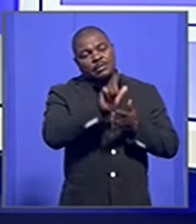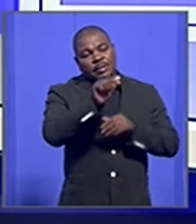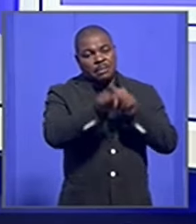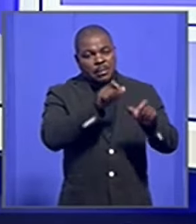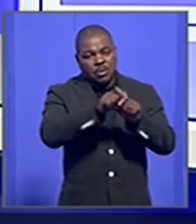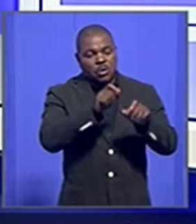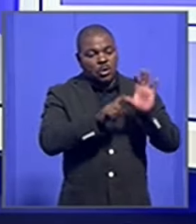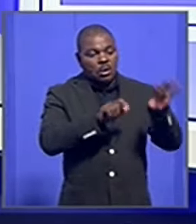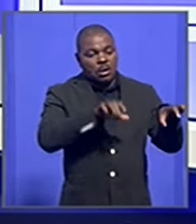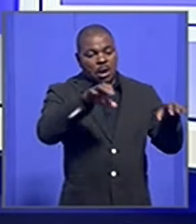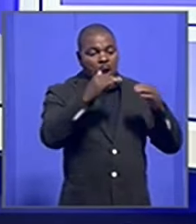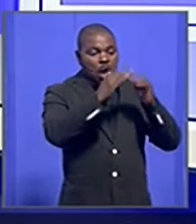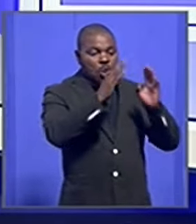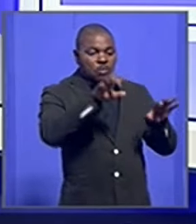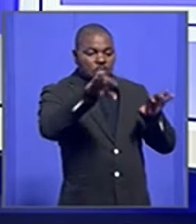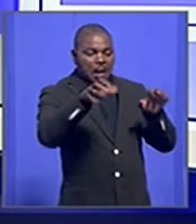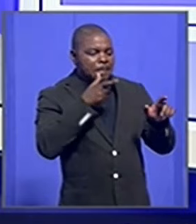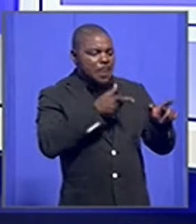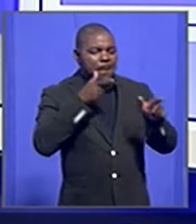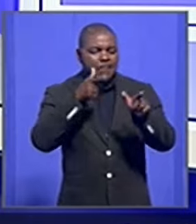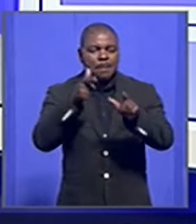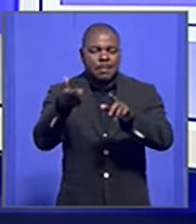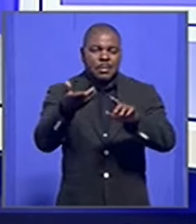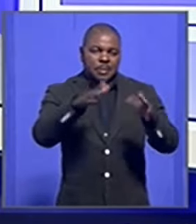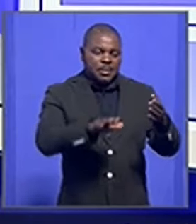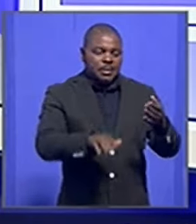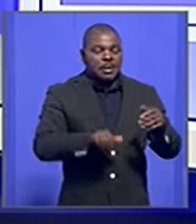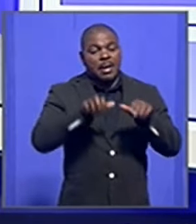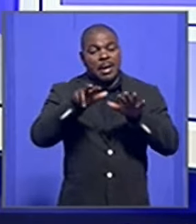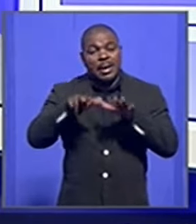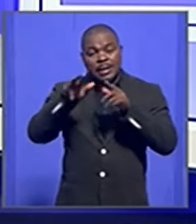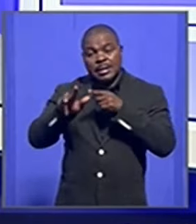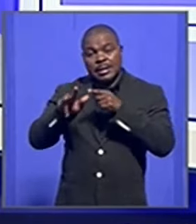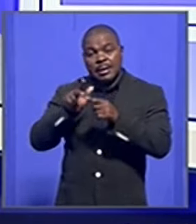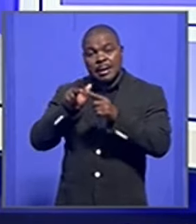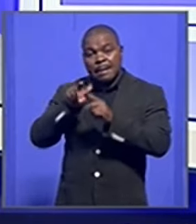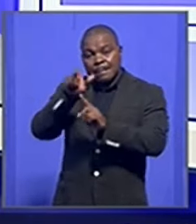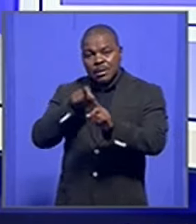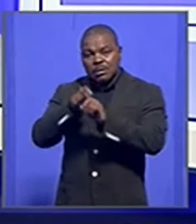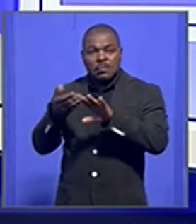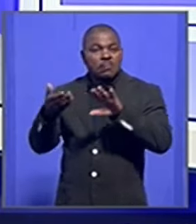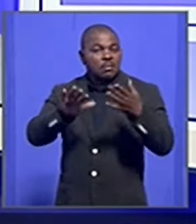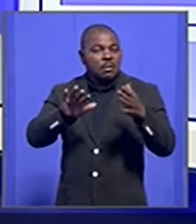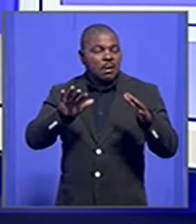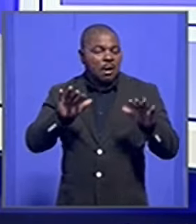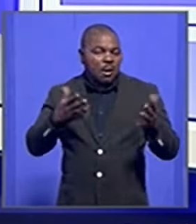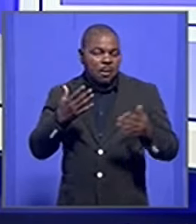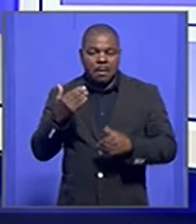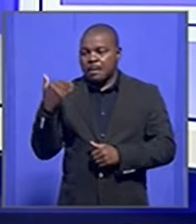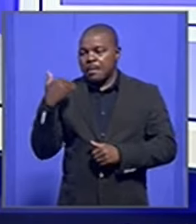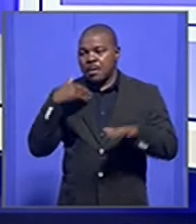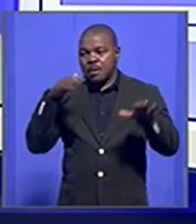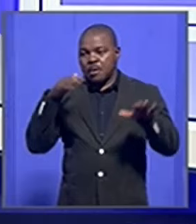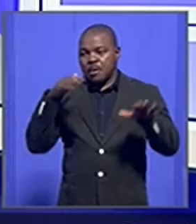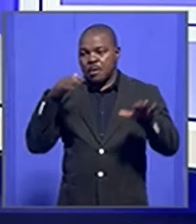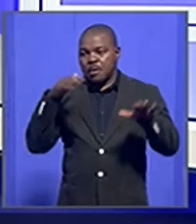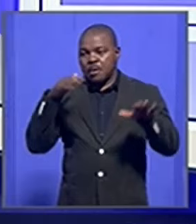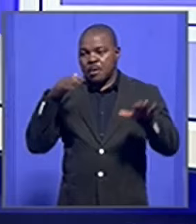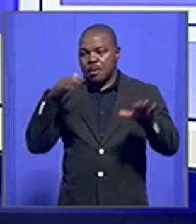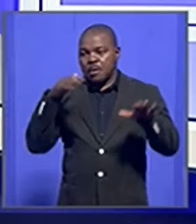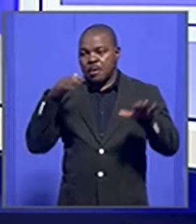a le 2 a a farologaneng le fa motswasetlhabelo wa bo 18 a tlhokafetse maabane bosigo kwa bookelong.